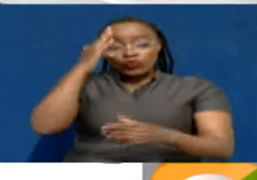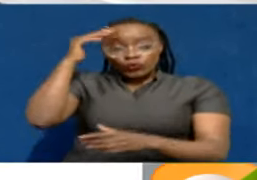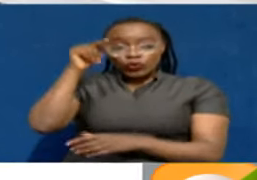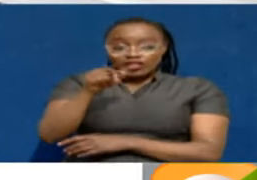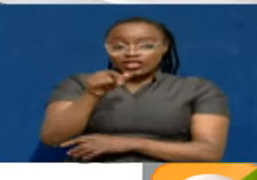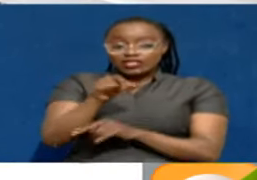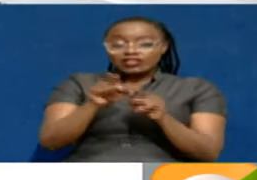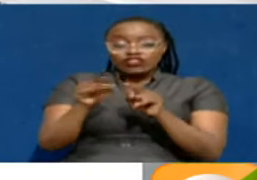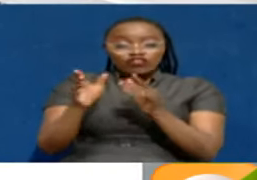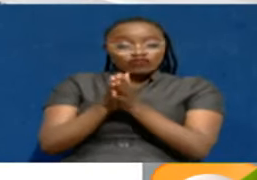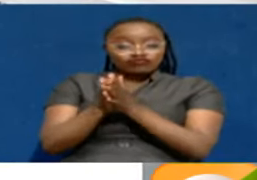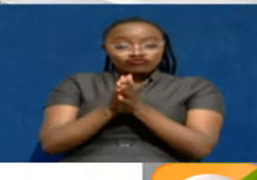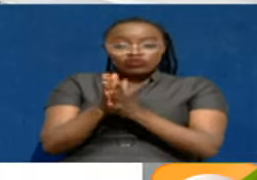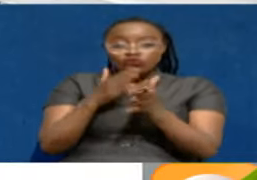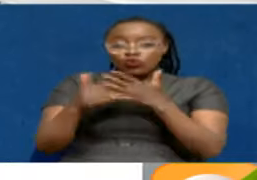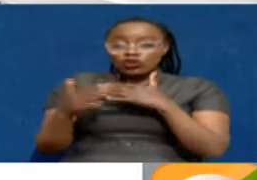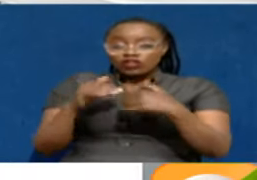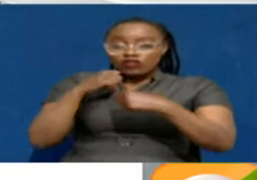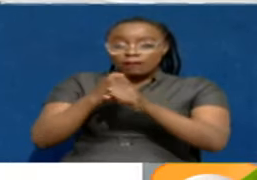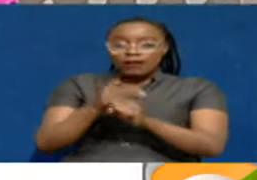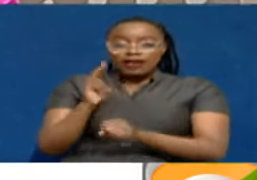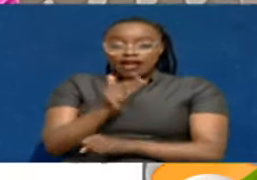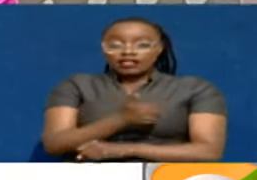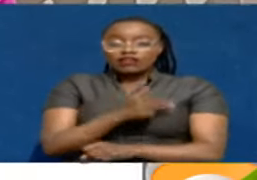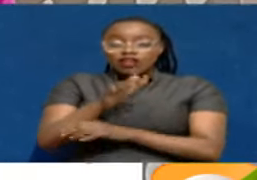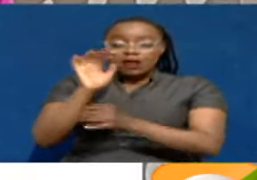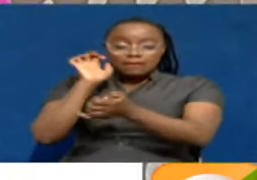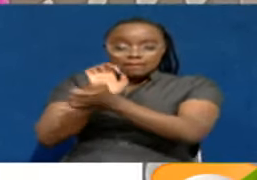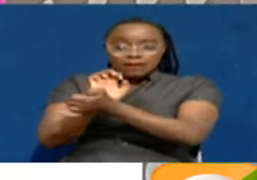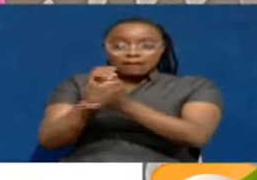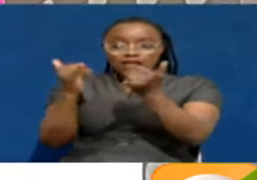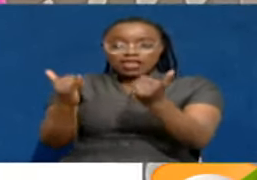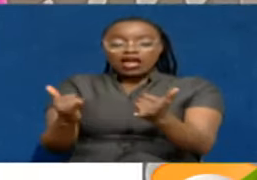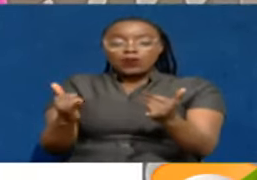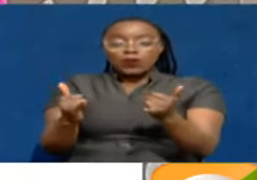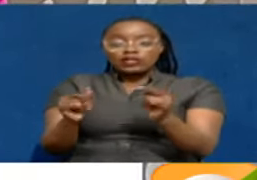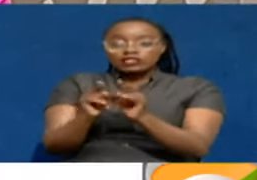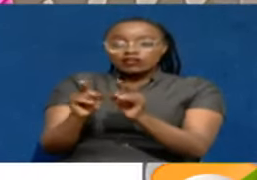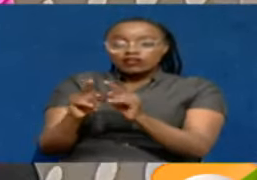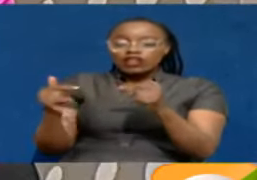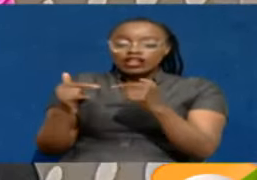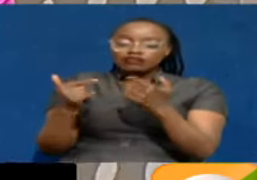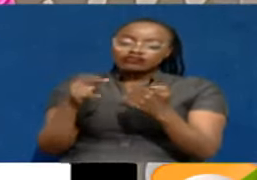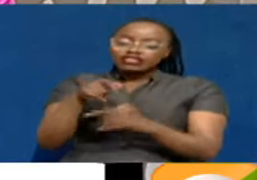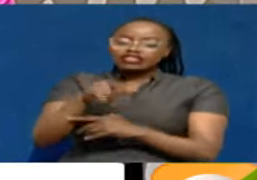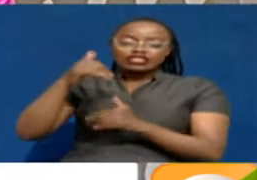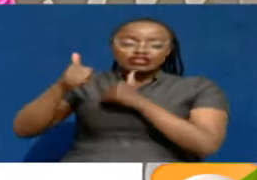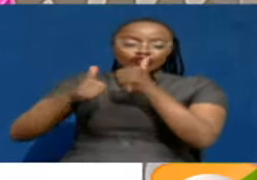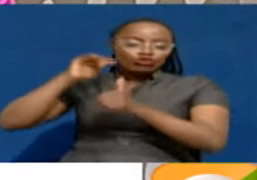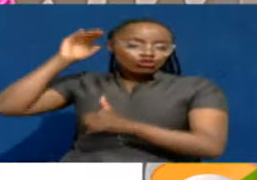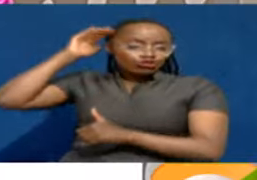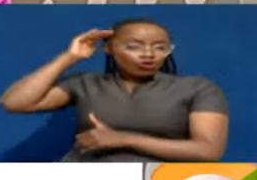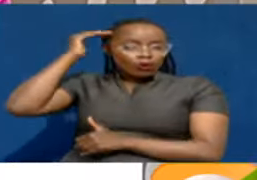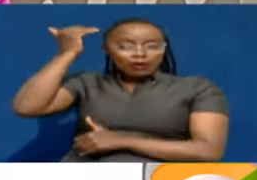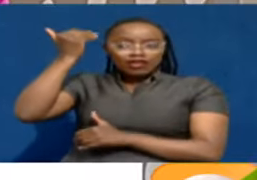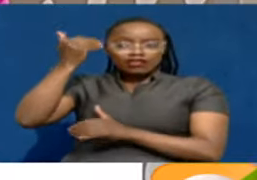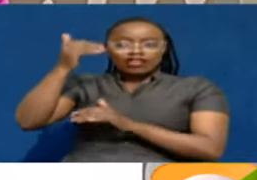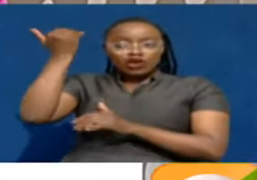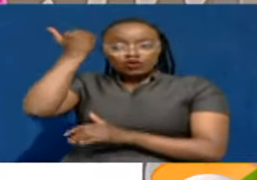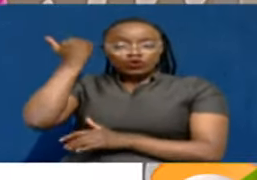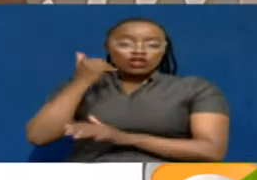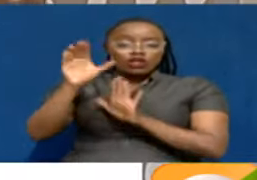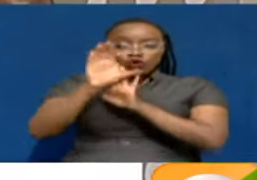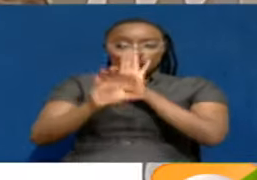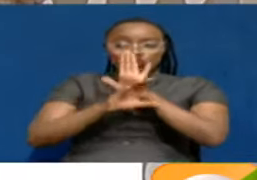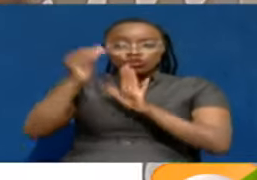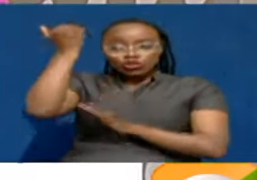is interestingly what brings us to his imprisonment now in contempt of court, because the Constitutional Court,